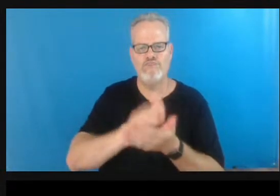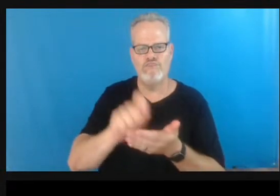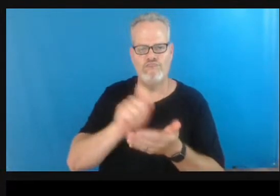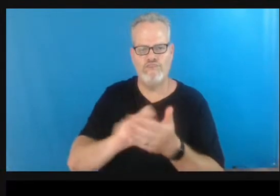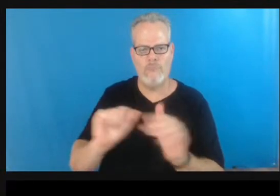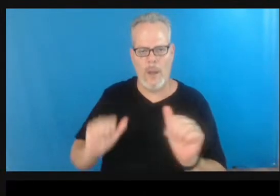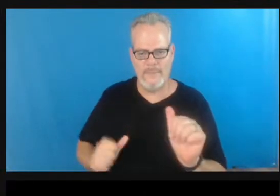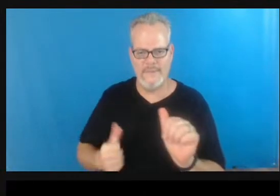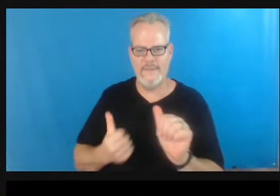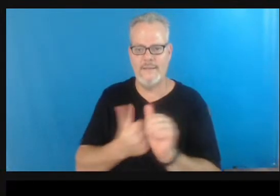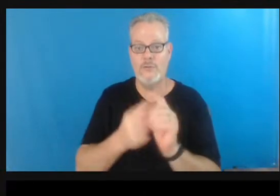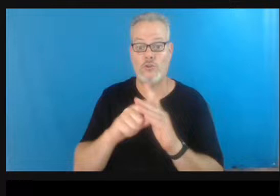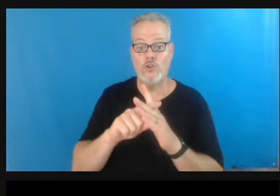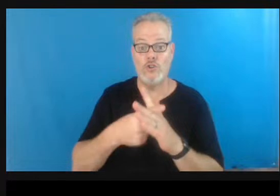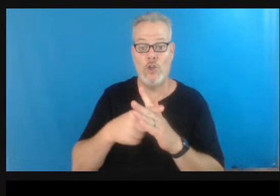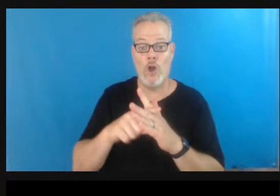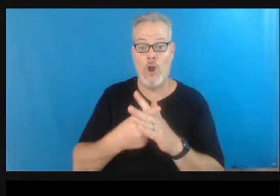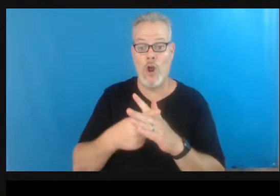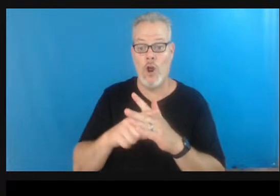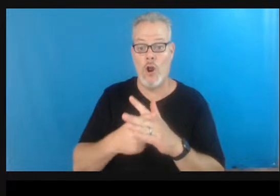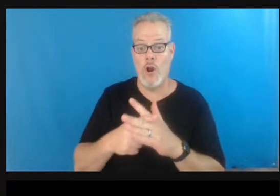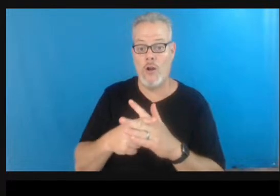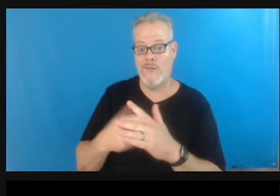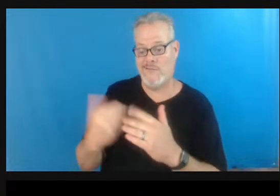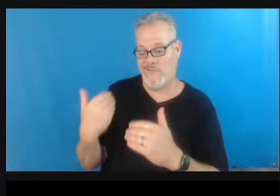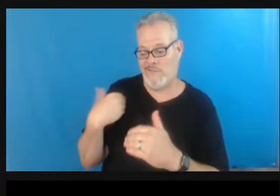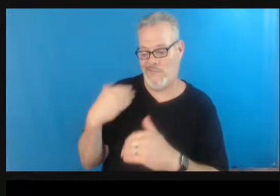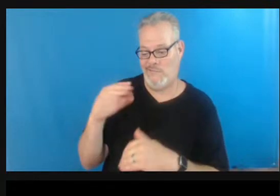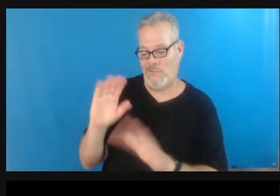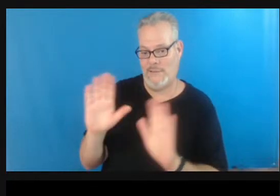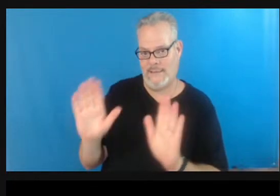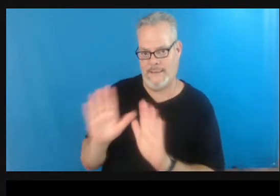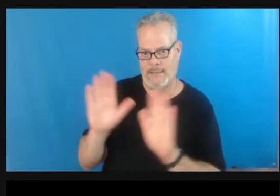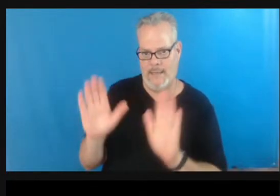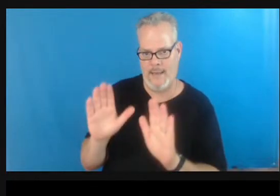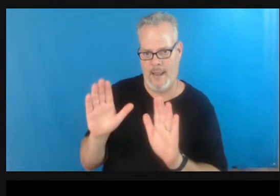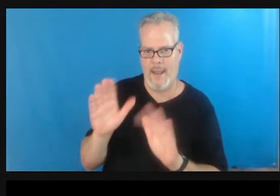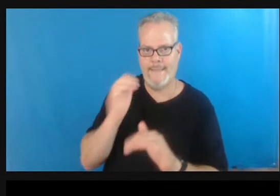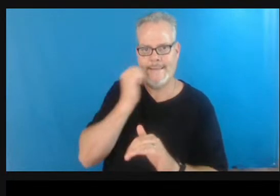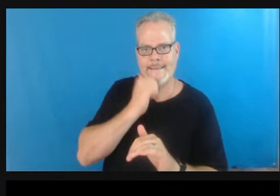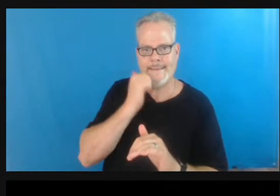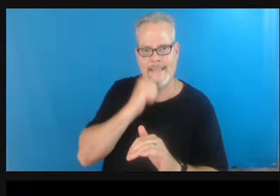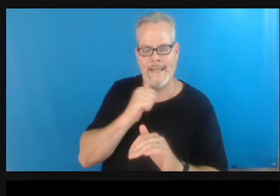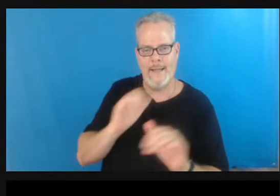start with Sunday's daily update that came out at 9:25 a.m.